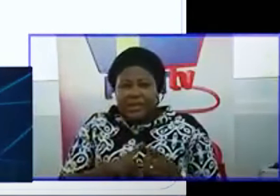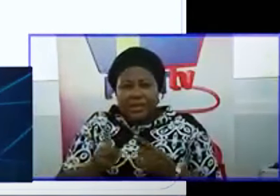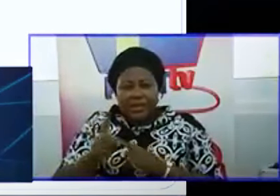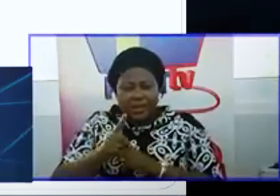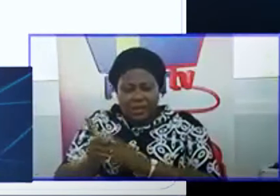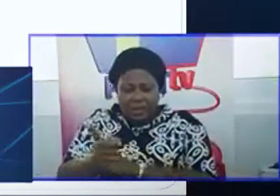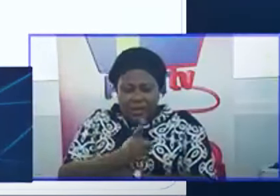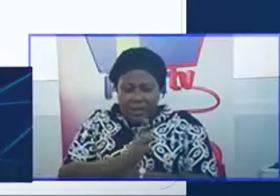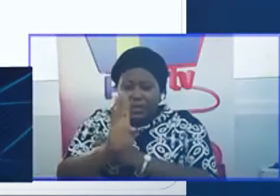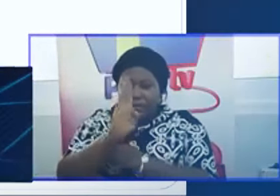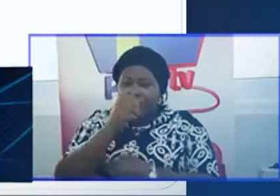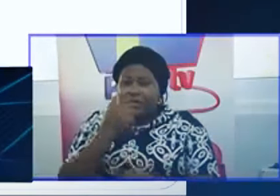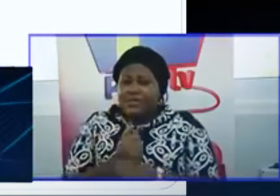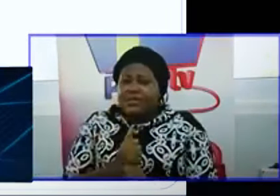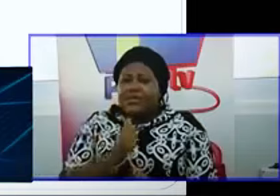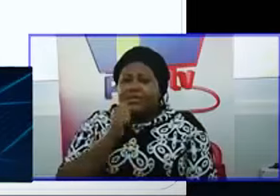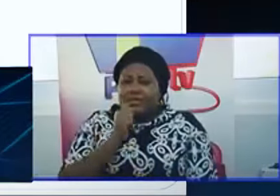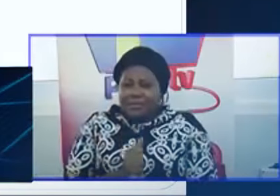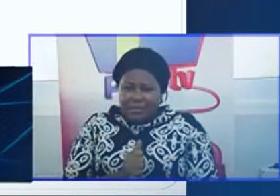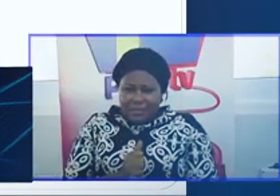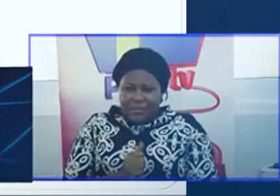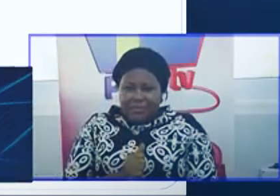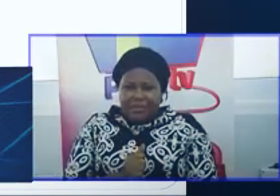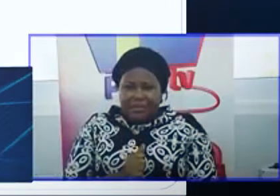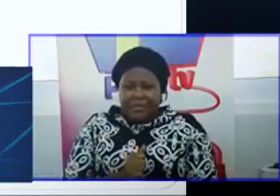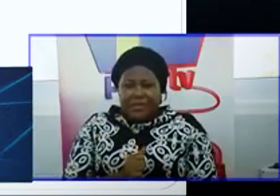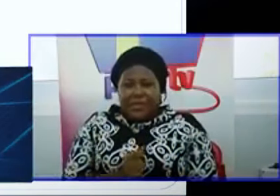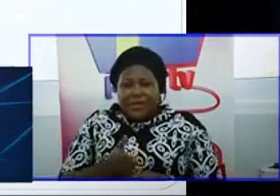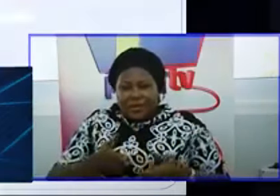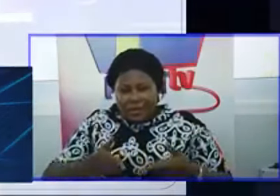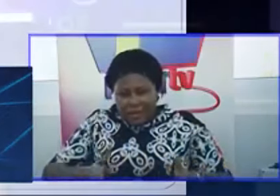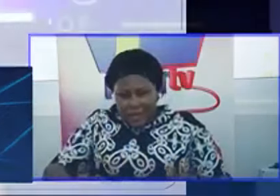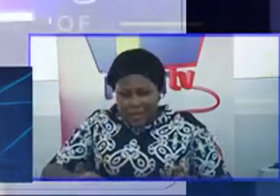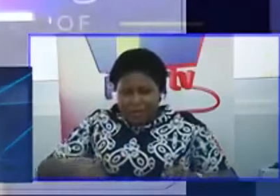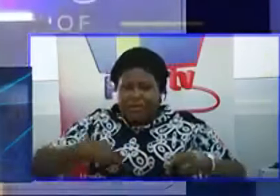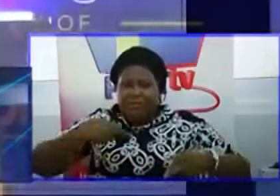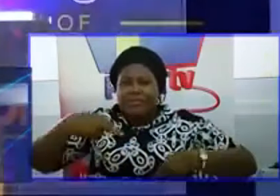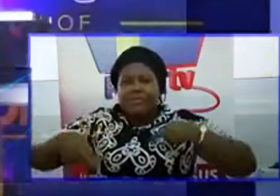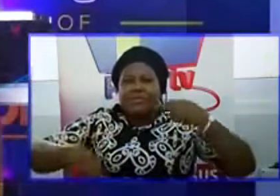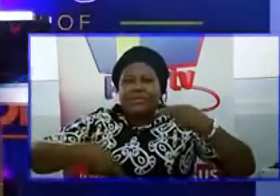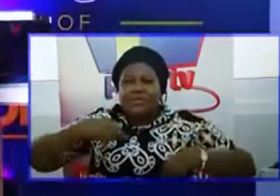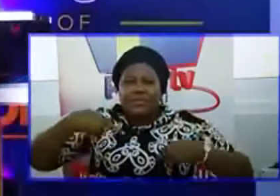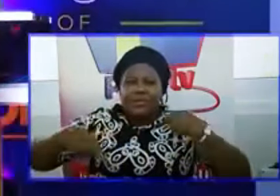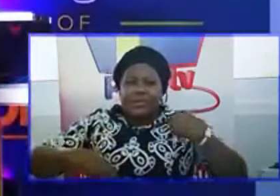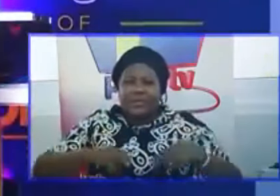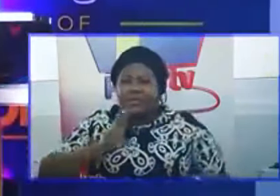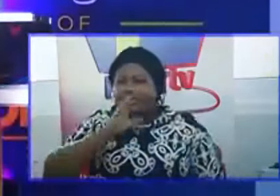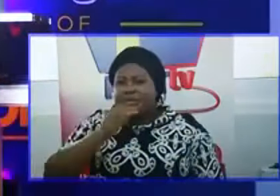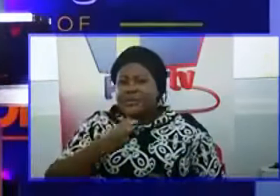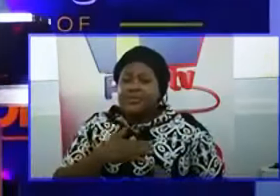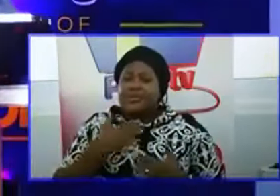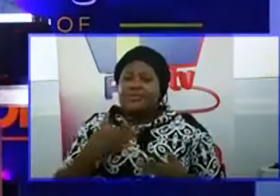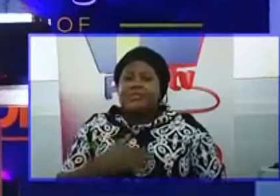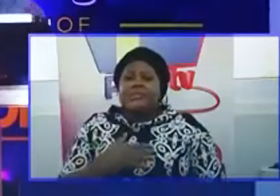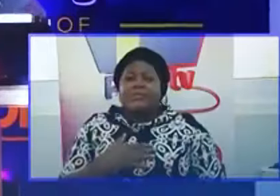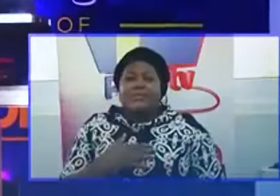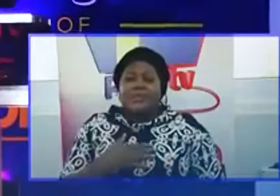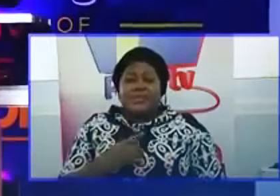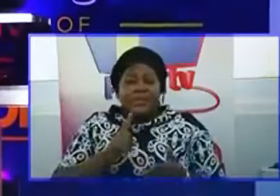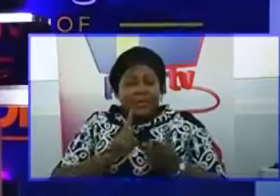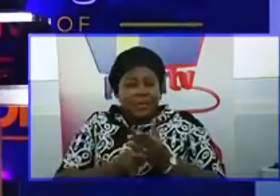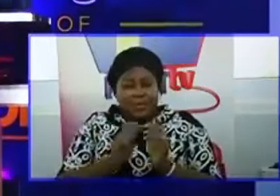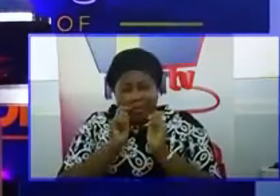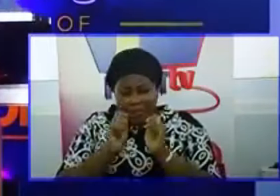made. The Lord has made. Let us rejoice and be glad in it. So when you wake up to find a day, it is a